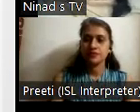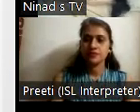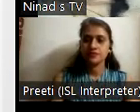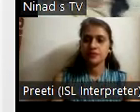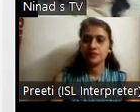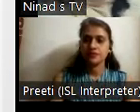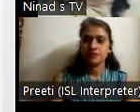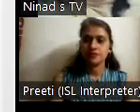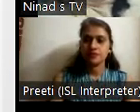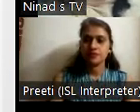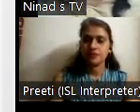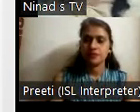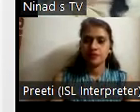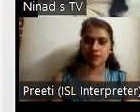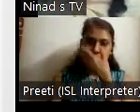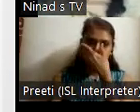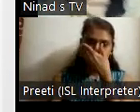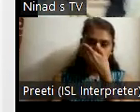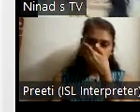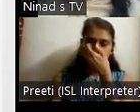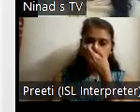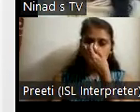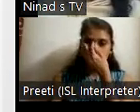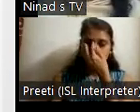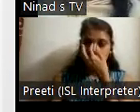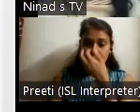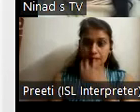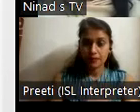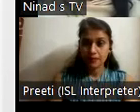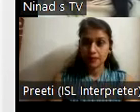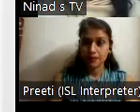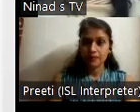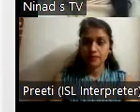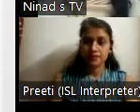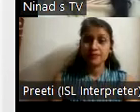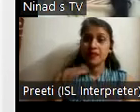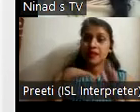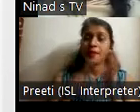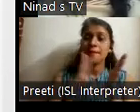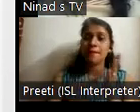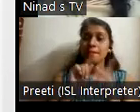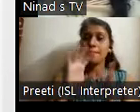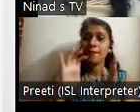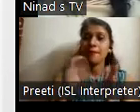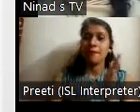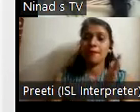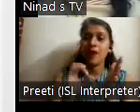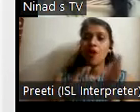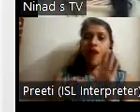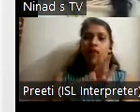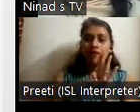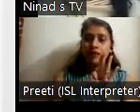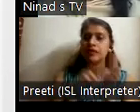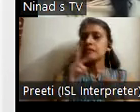families at a micro system or micro level. Okay, the second part is